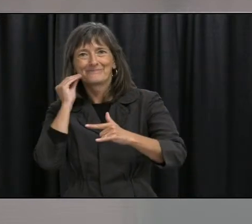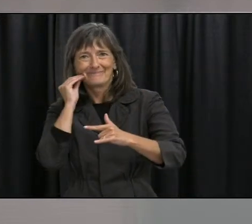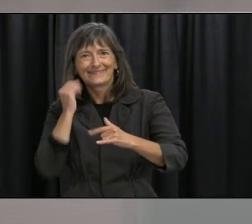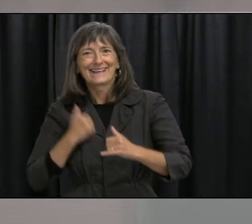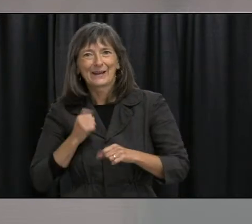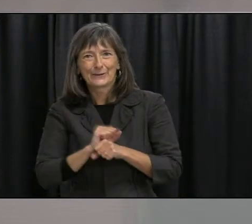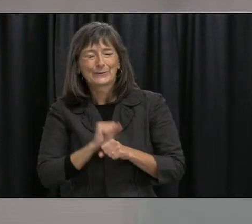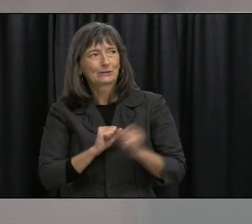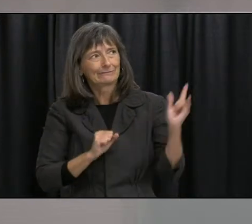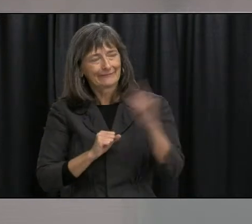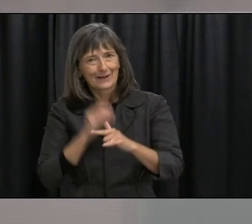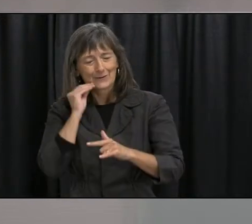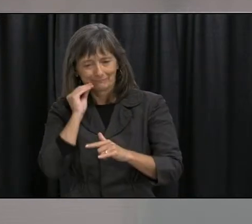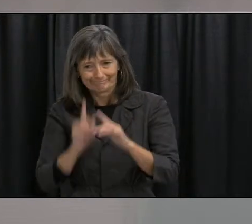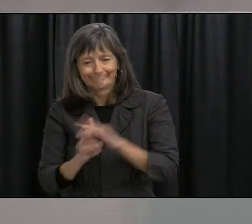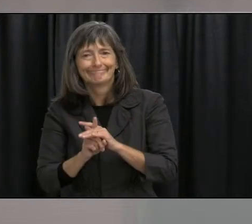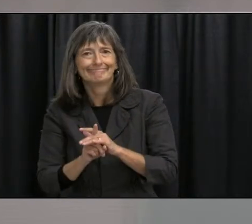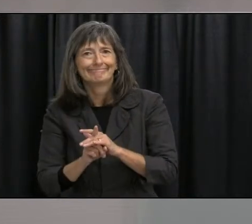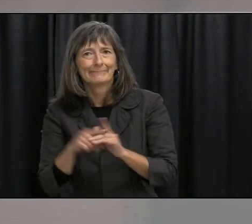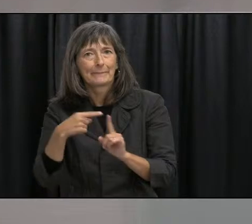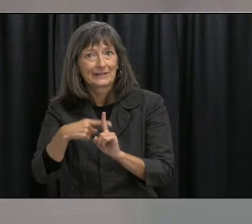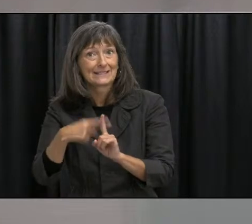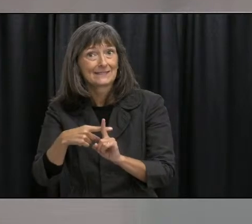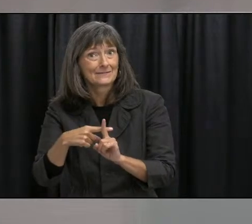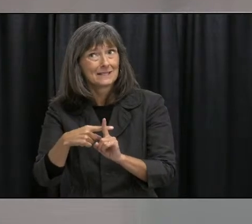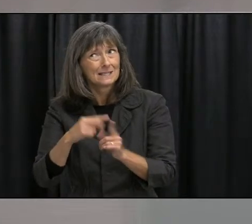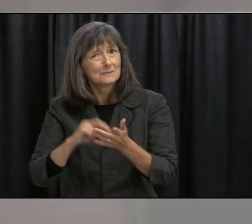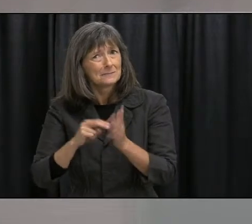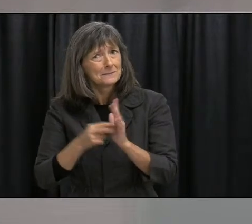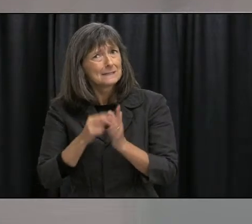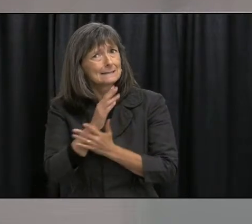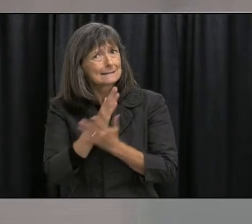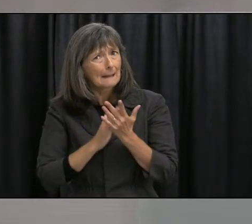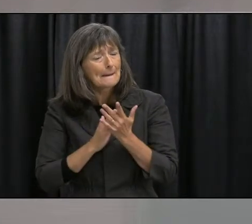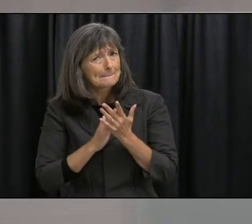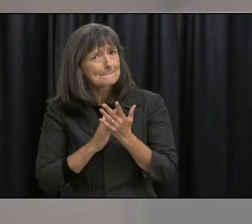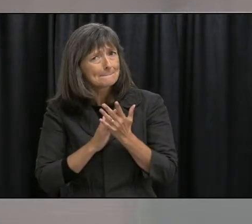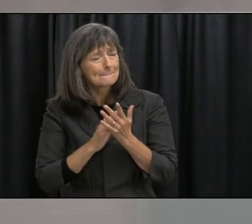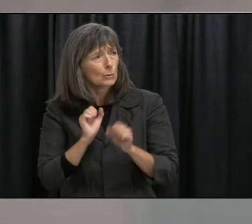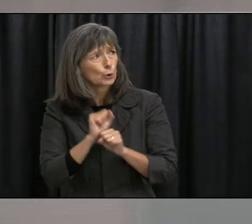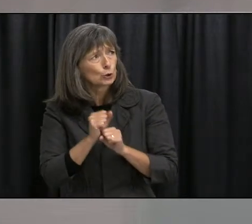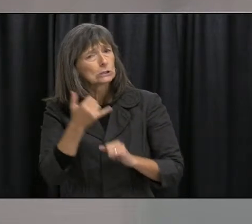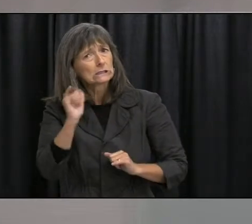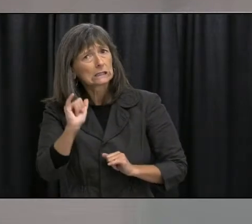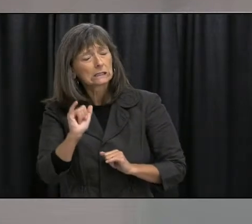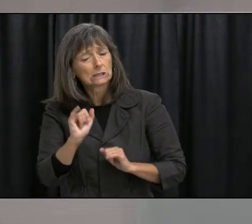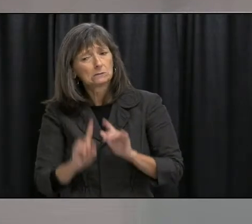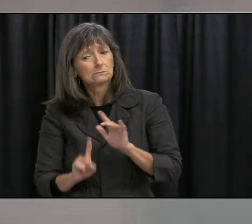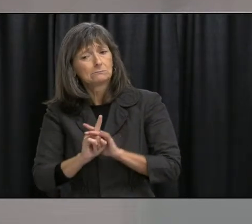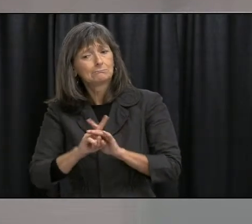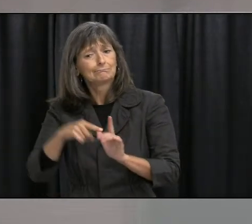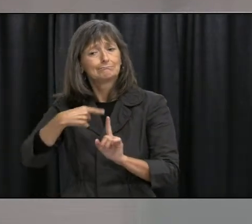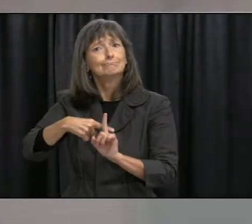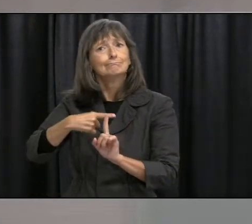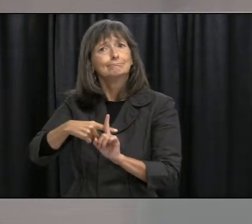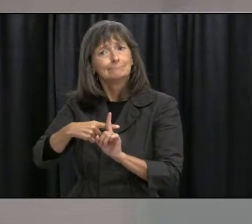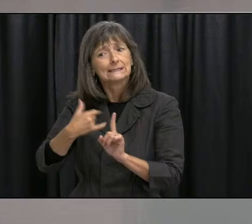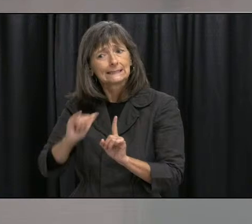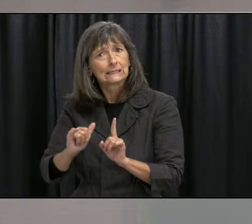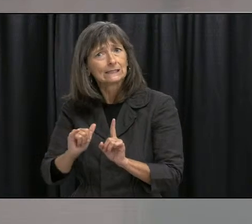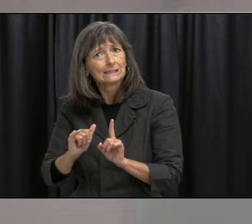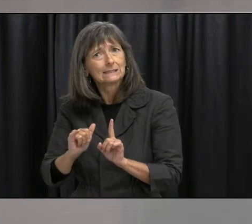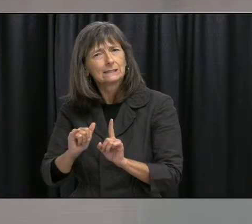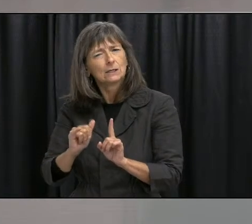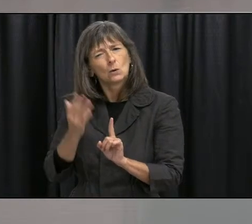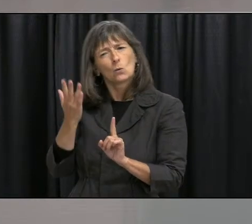say to people who are saying, hold on, some of these workers are coming back, they are developing COVID-19. Why is it safe to be able to let them